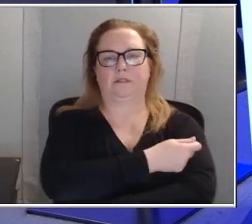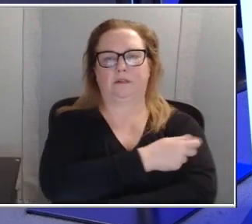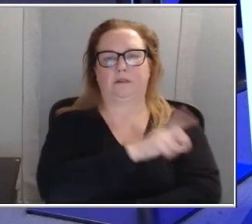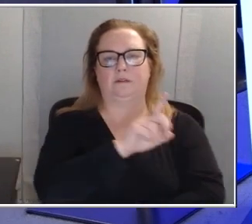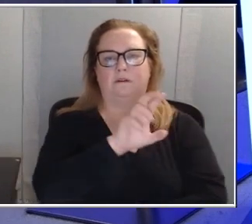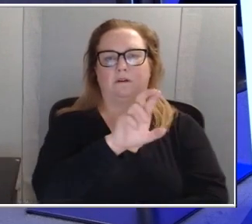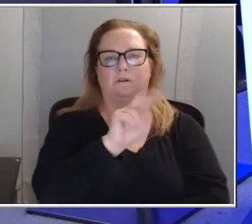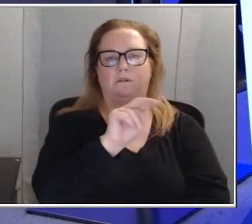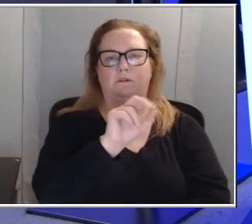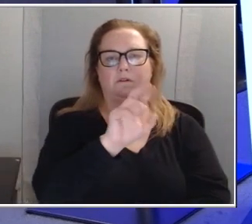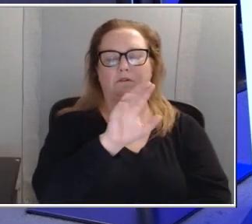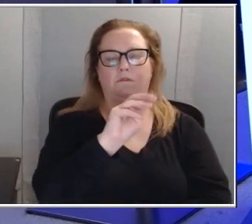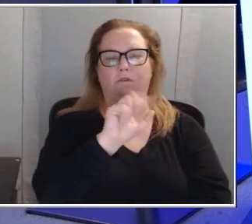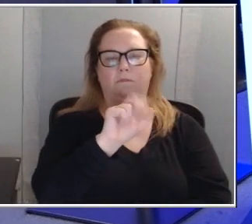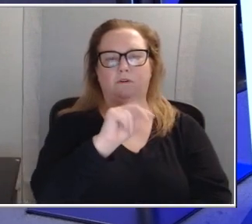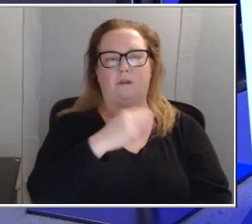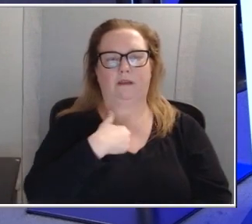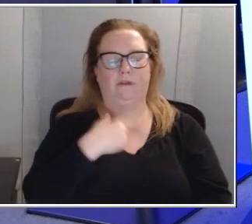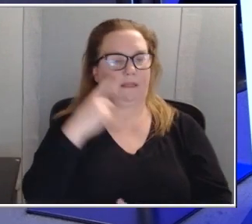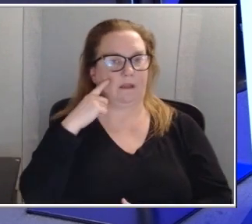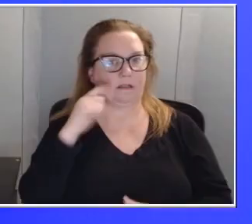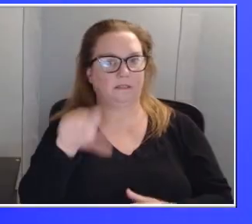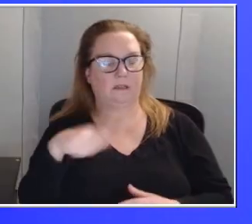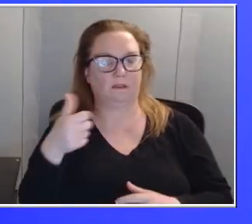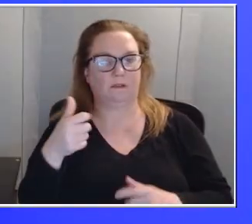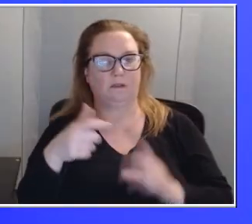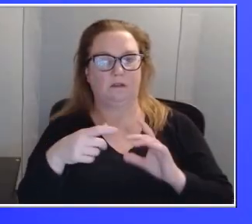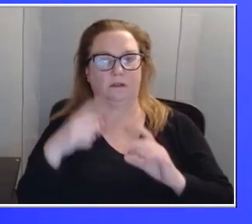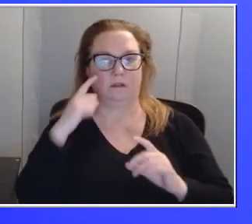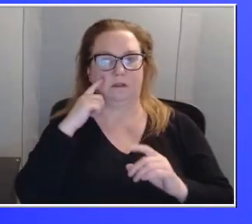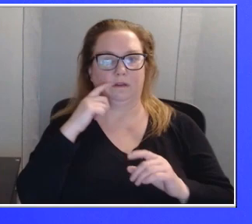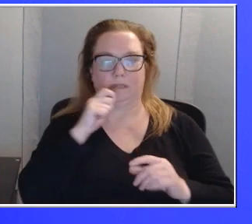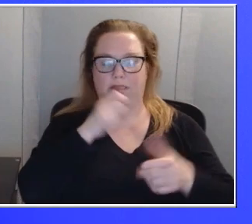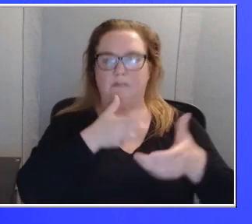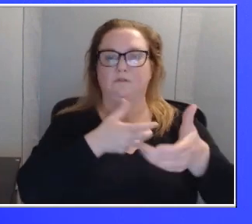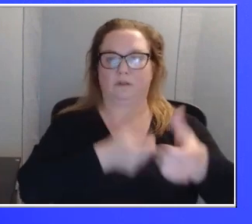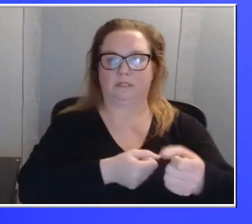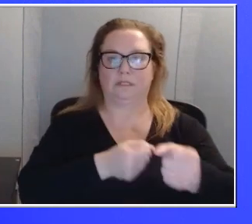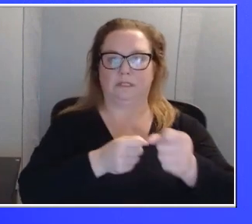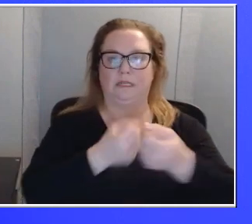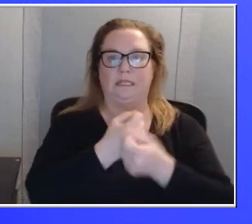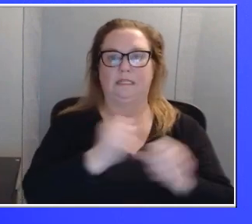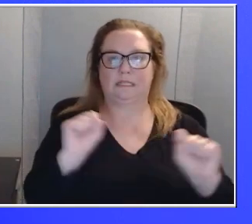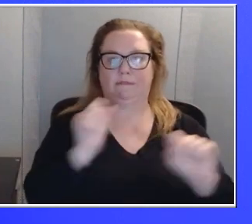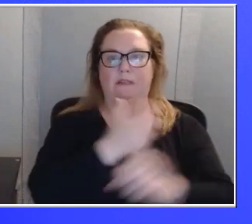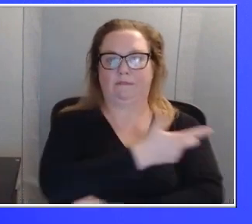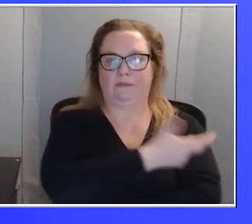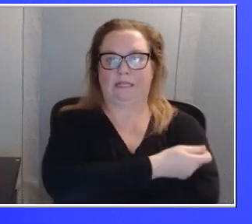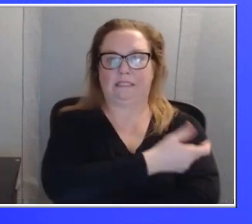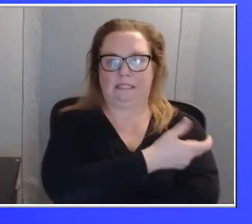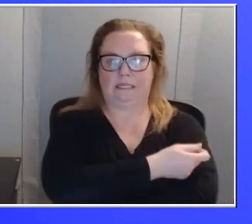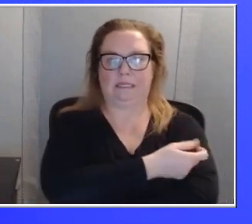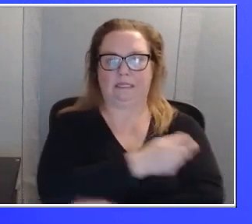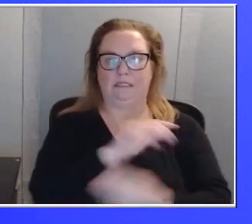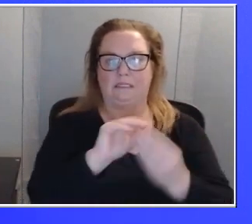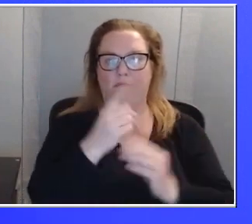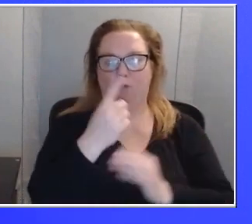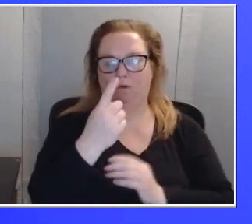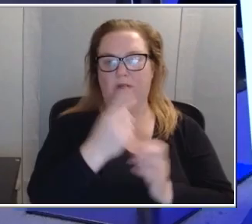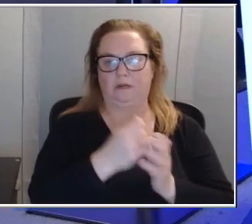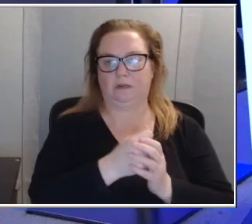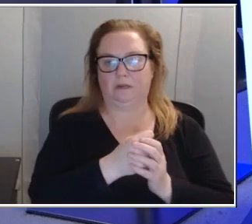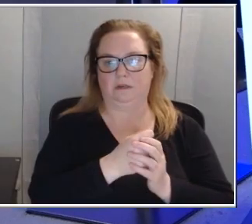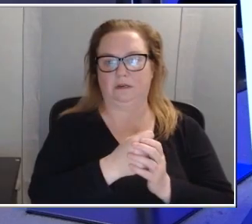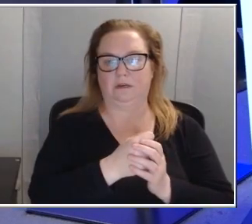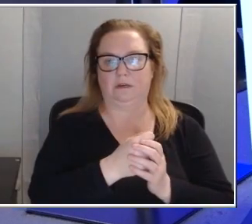few other thoughts. I actually think that distrust in the safety of the vaccine is probably the number one thing. So I saw